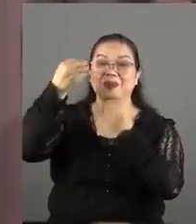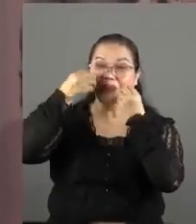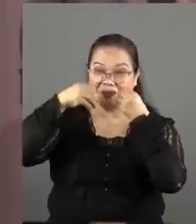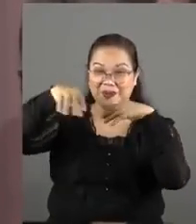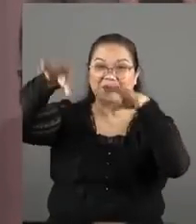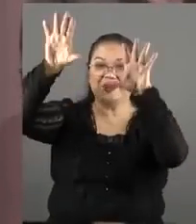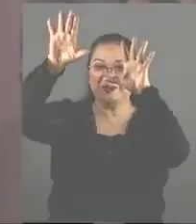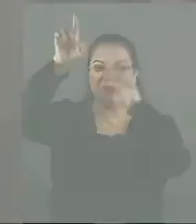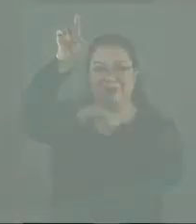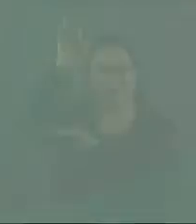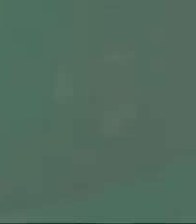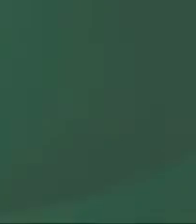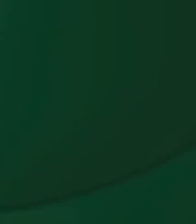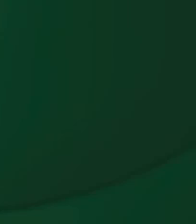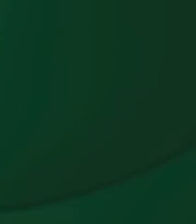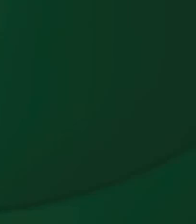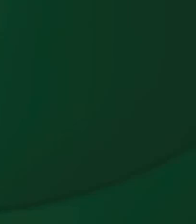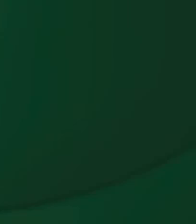with God.